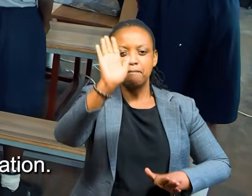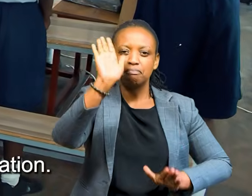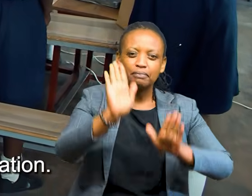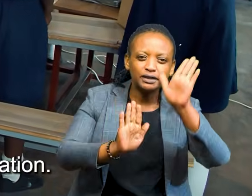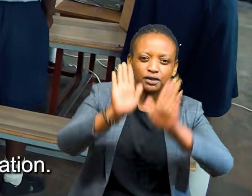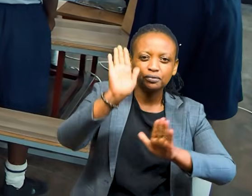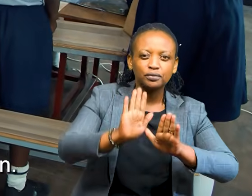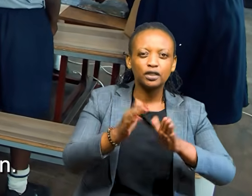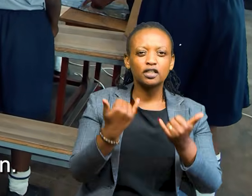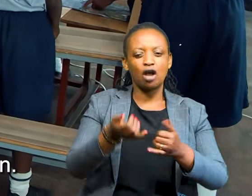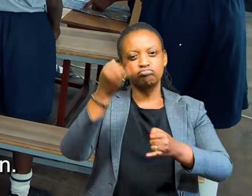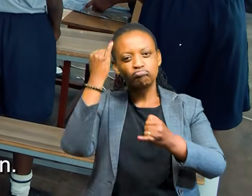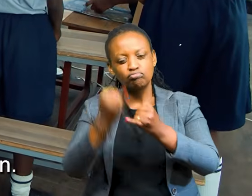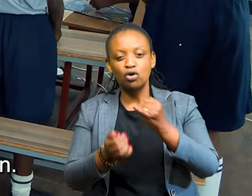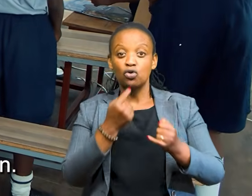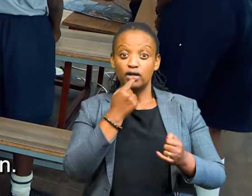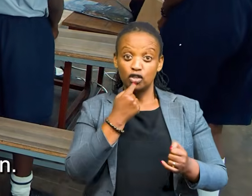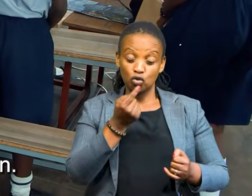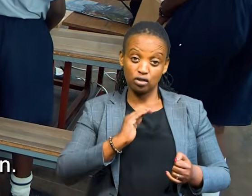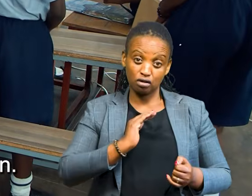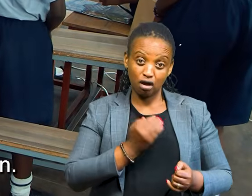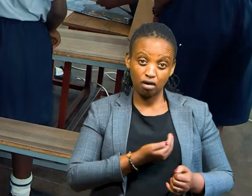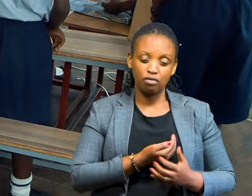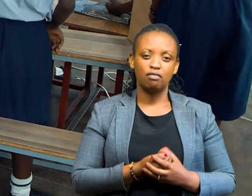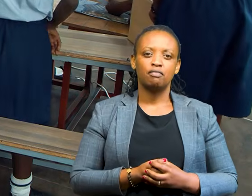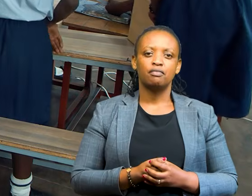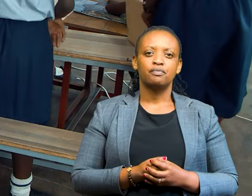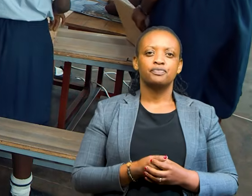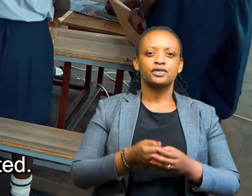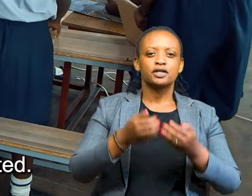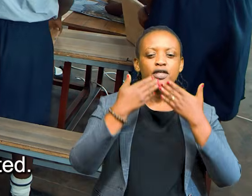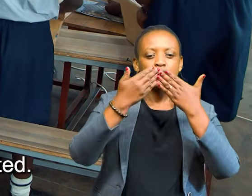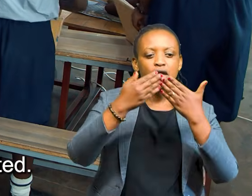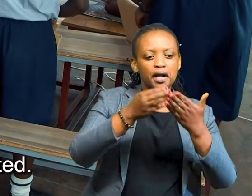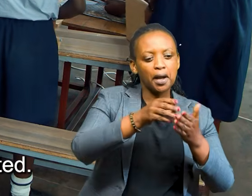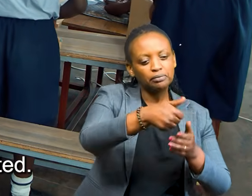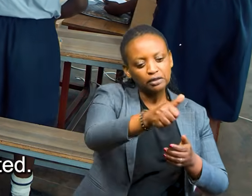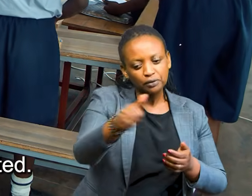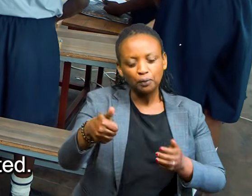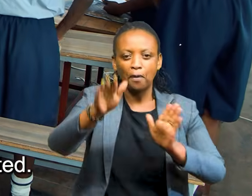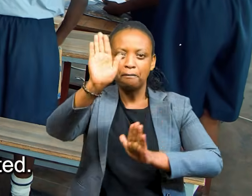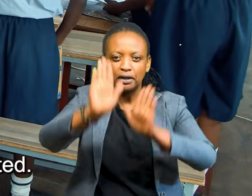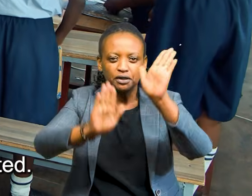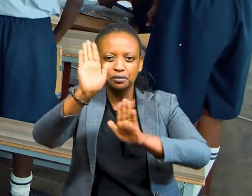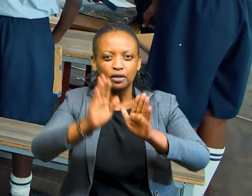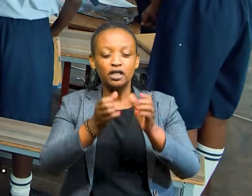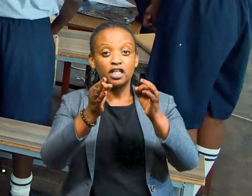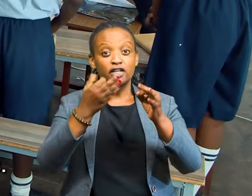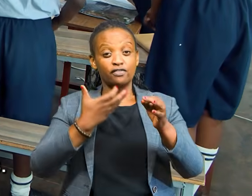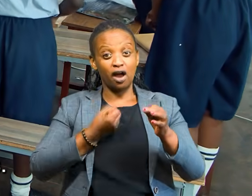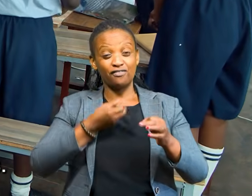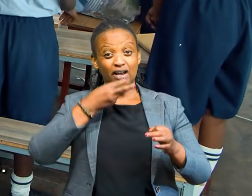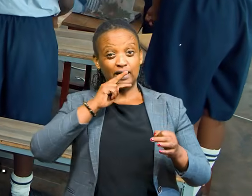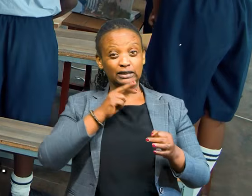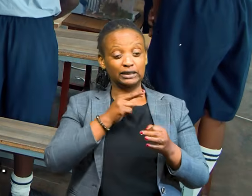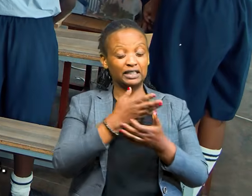your participation. That comes to the end of our lesson. I thank everybody who has participated. And if